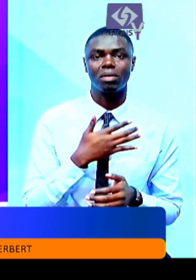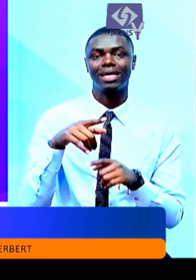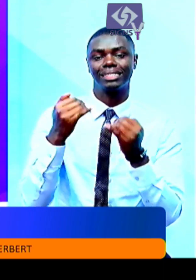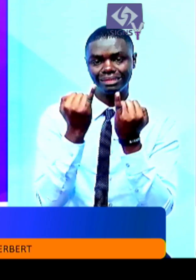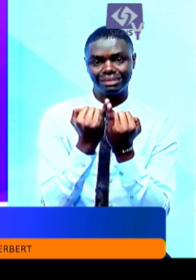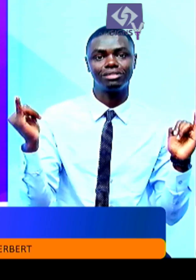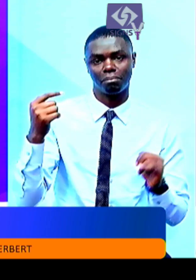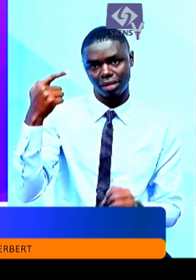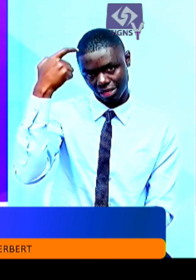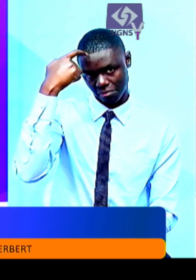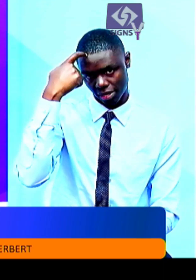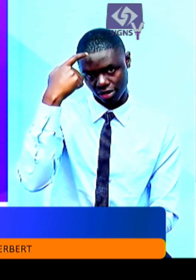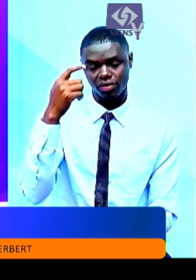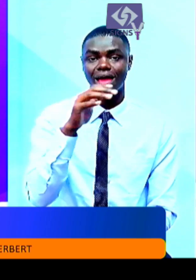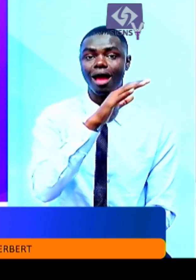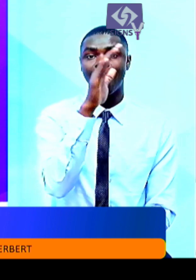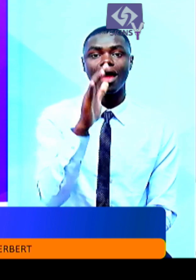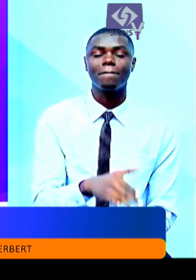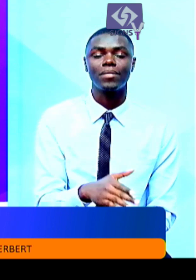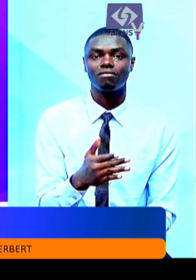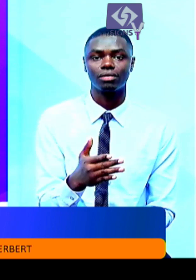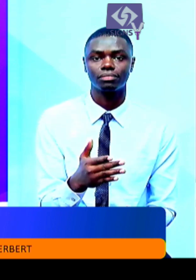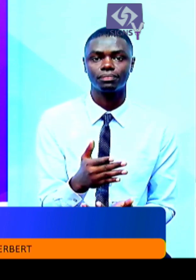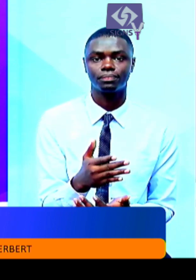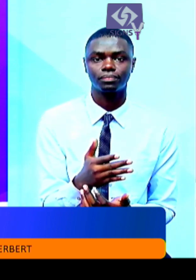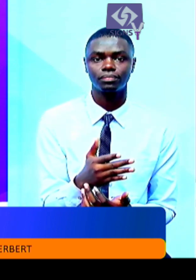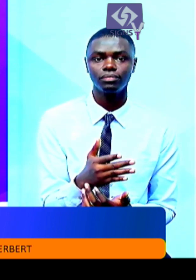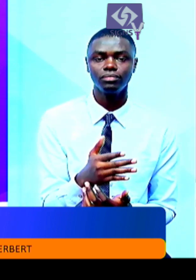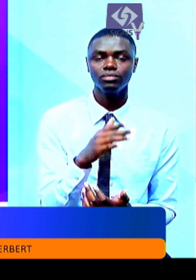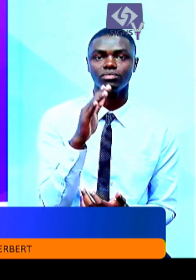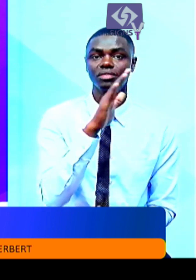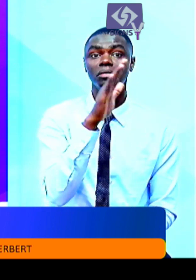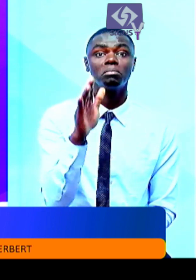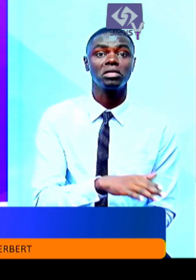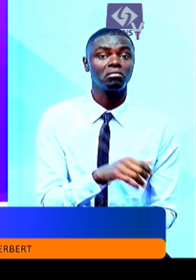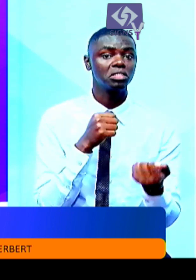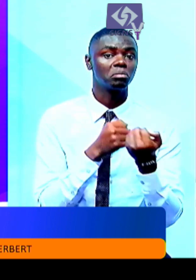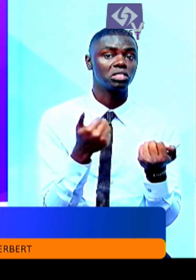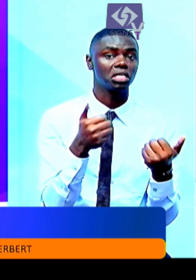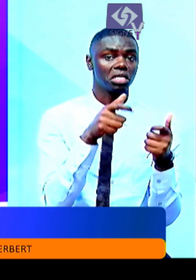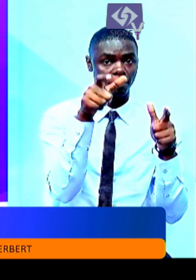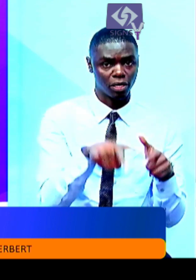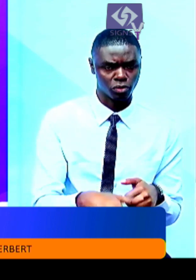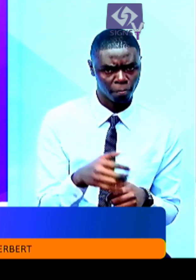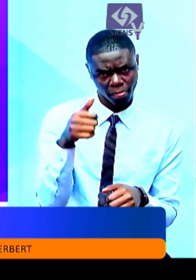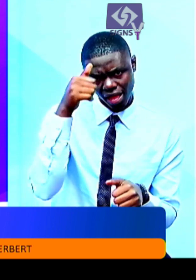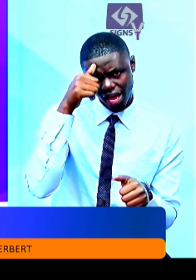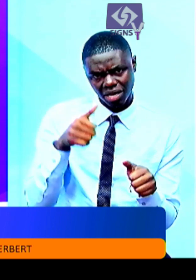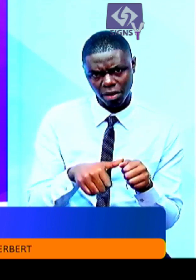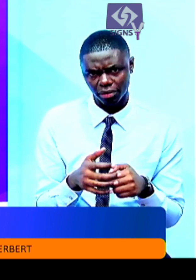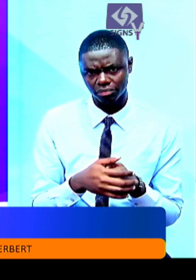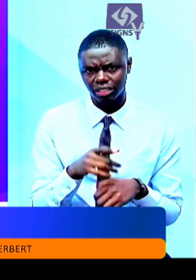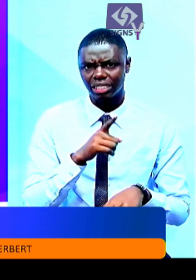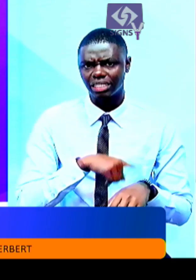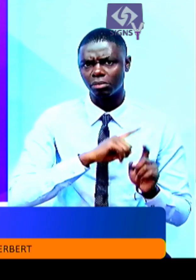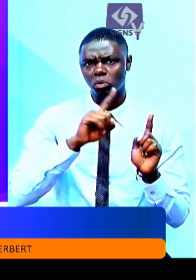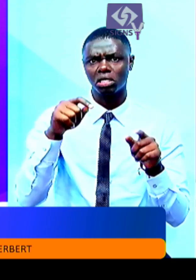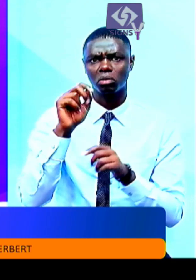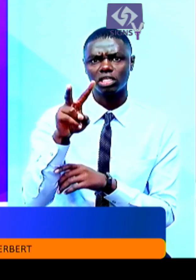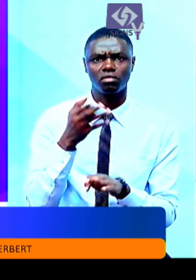mind. I am never in anybody's pocket. Camp. Yeah. I remember when I was going on TV